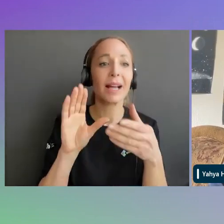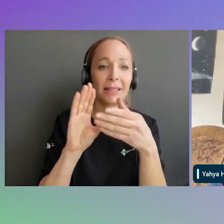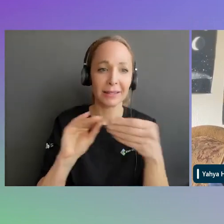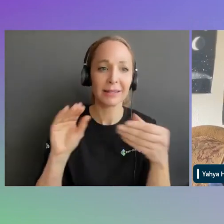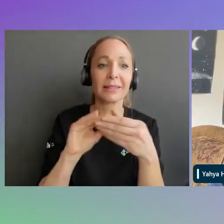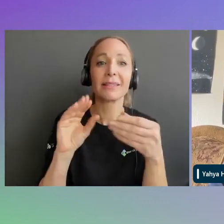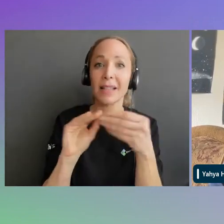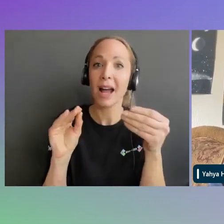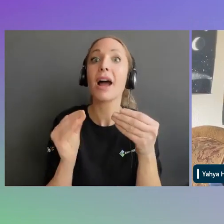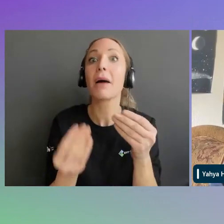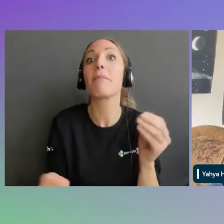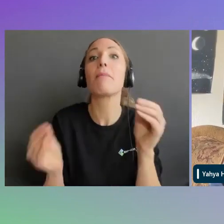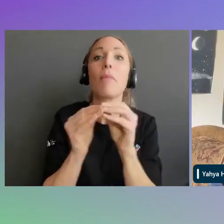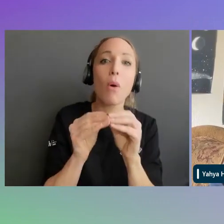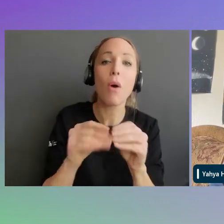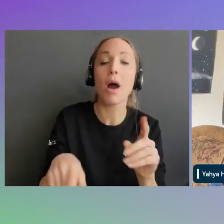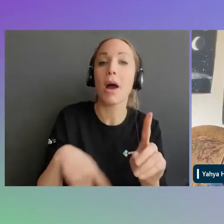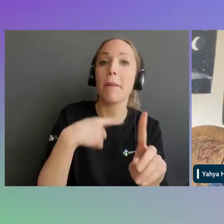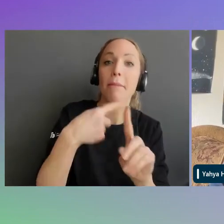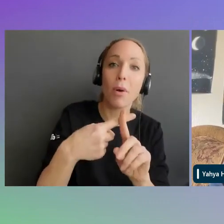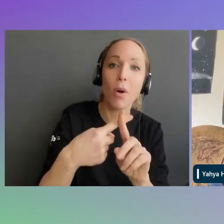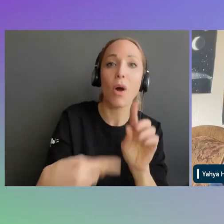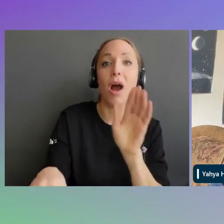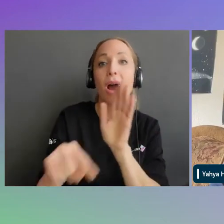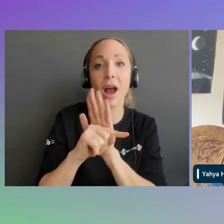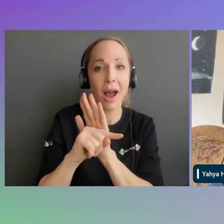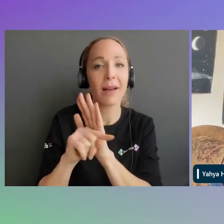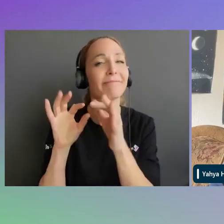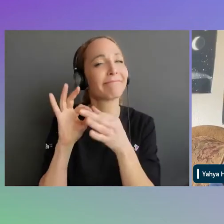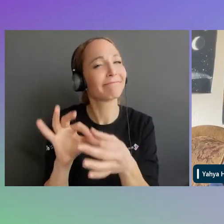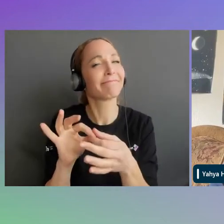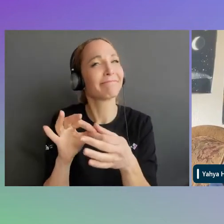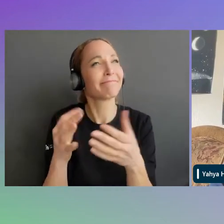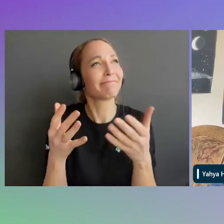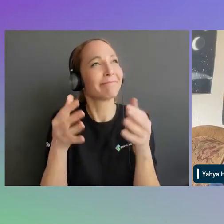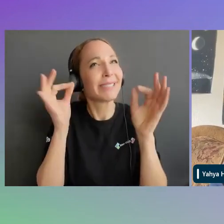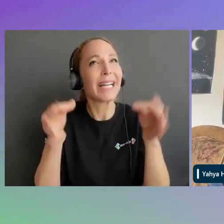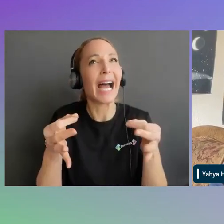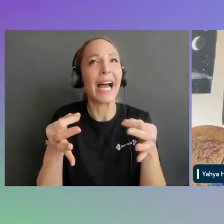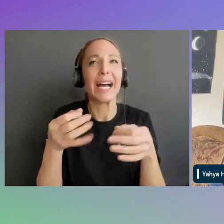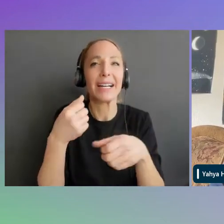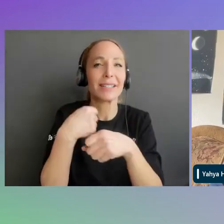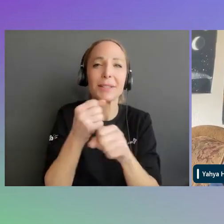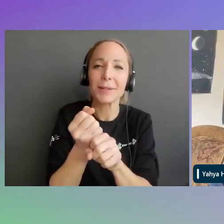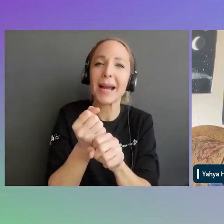and cons of deciding to create